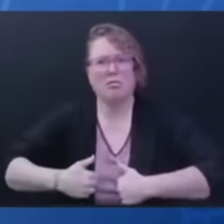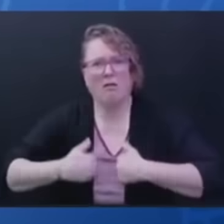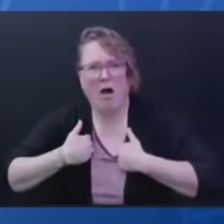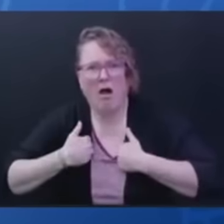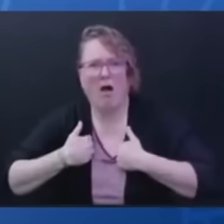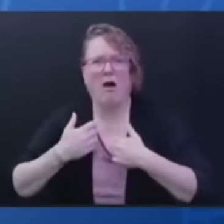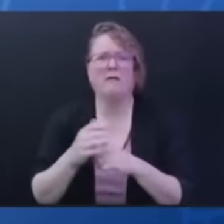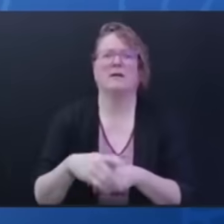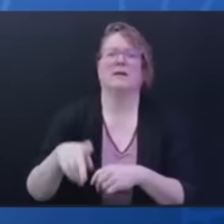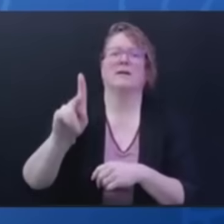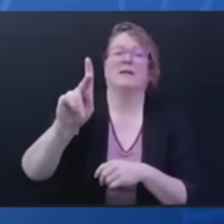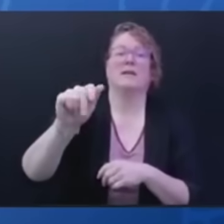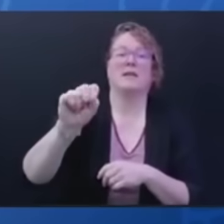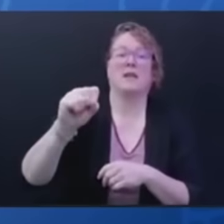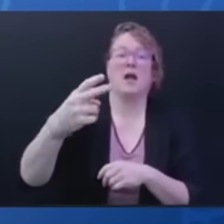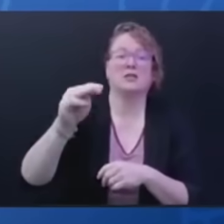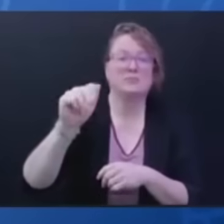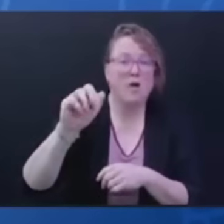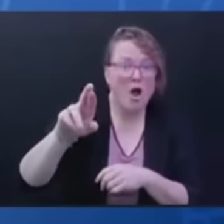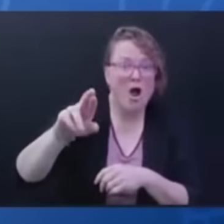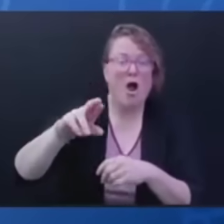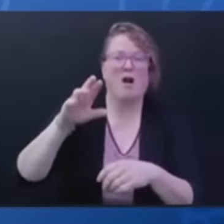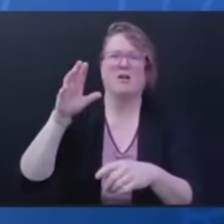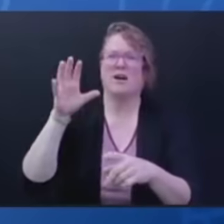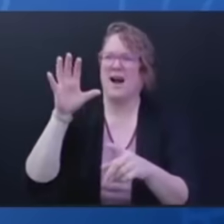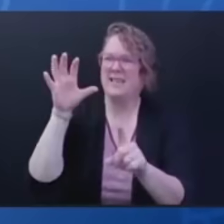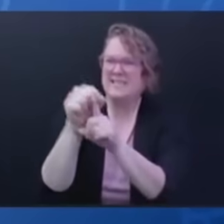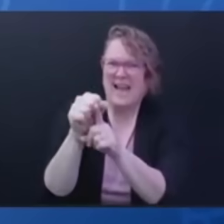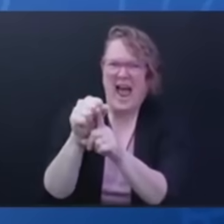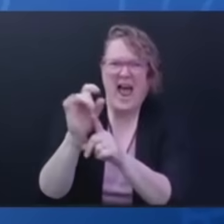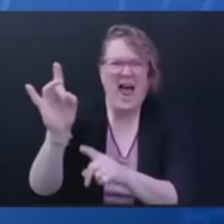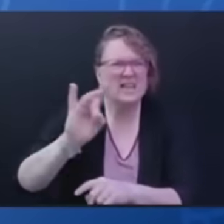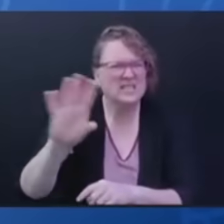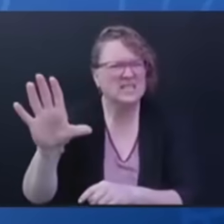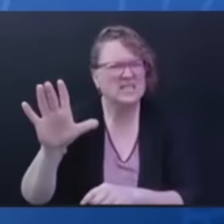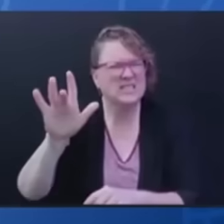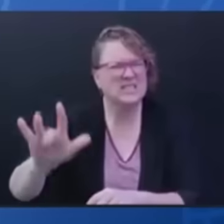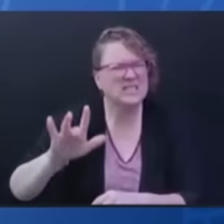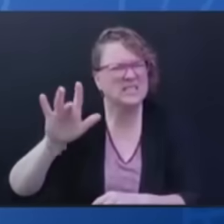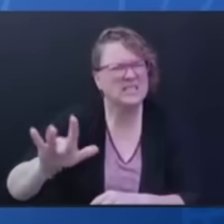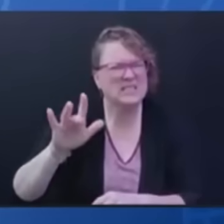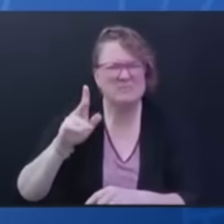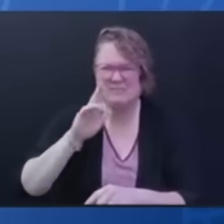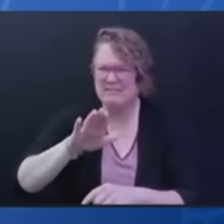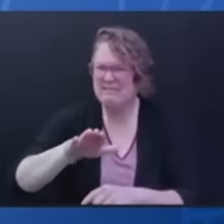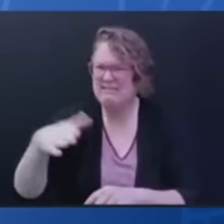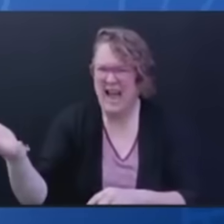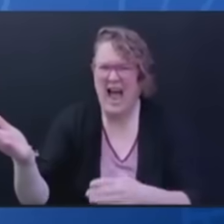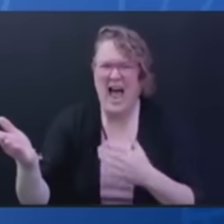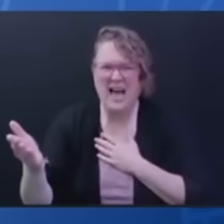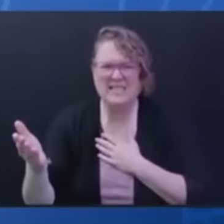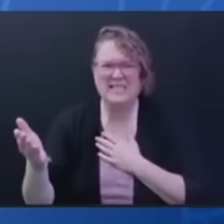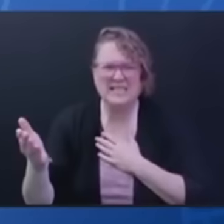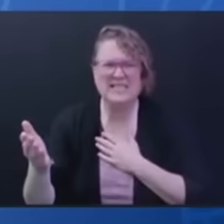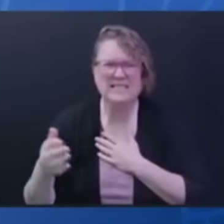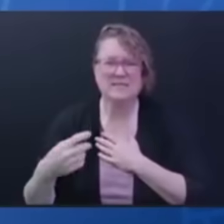and we've all, of course, we send our condolences. The world has rejected the nature of that kind of violence overall, of course, and